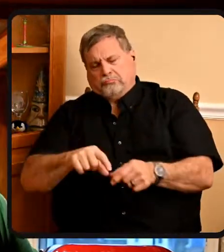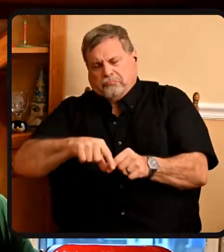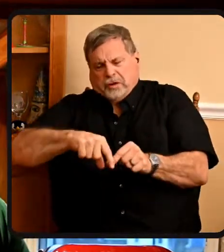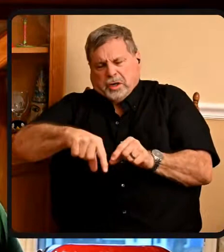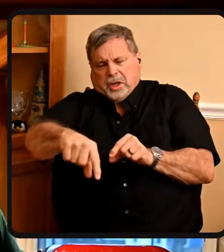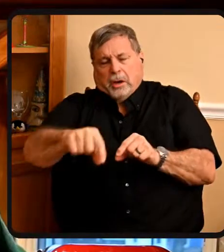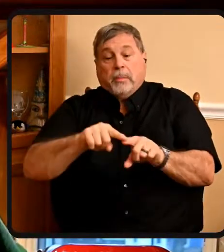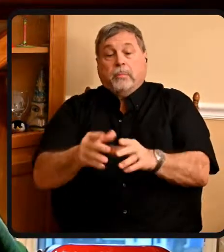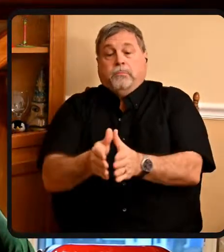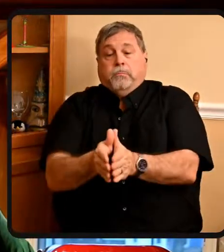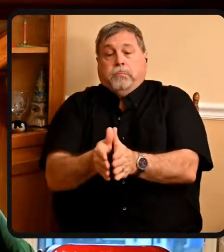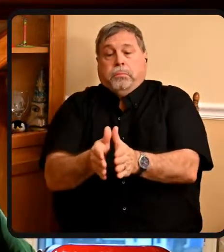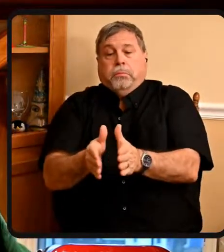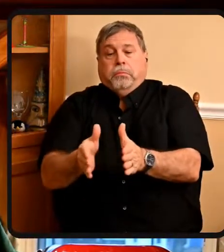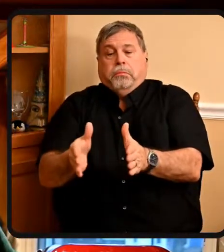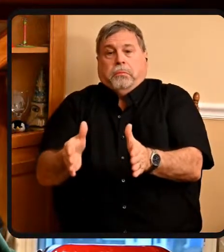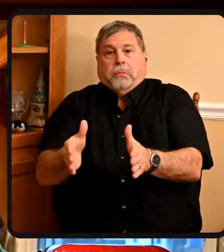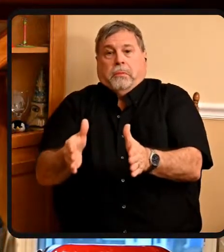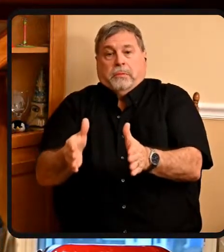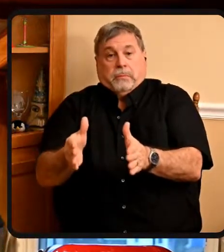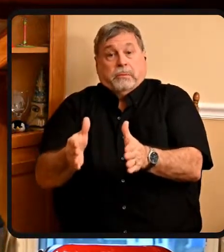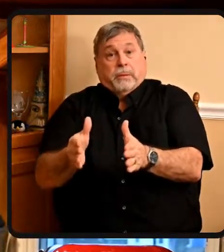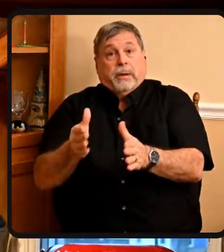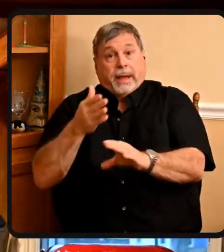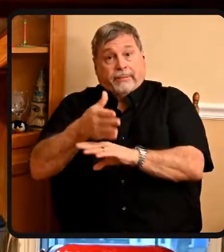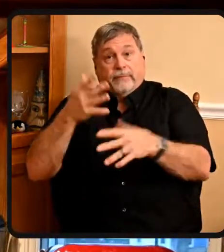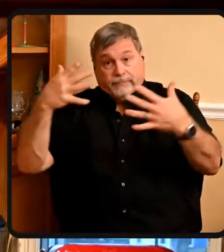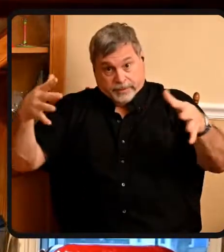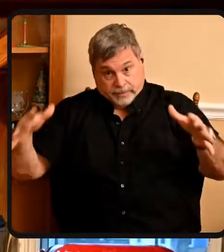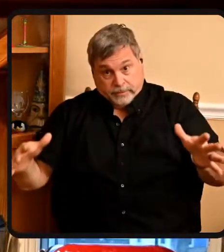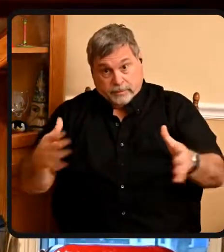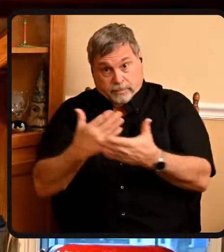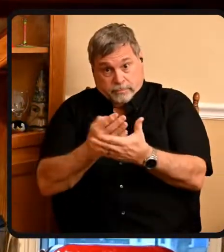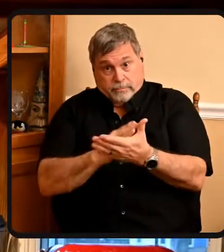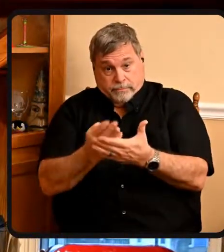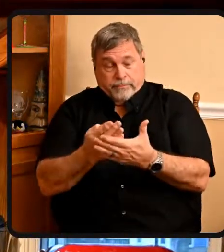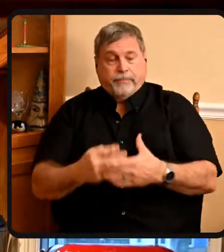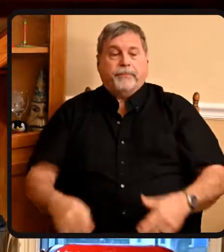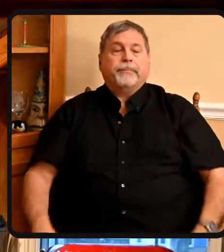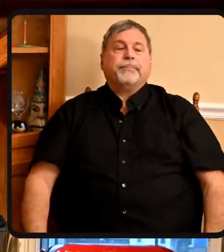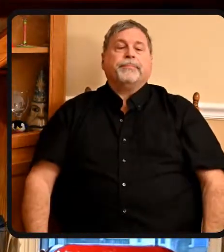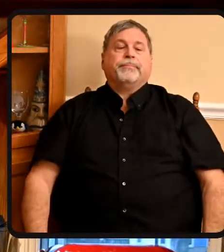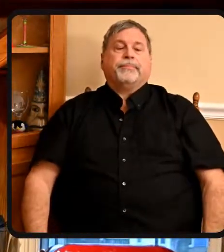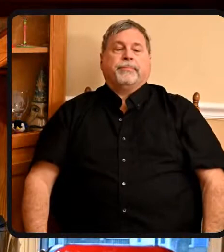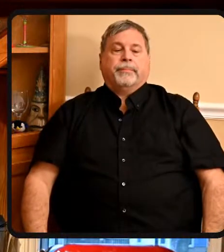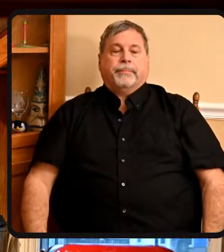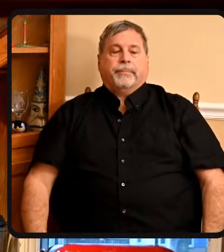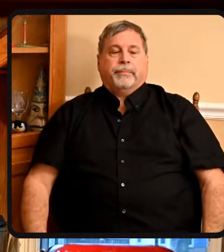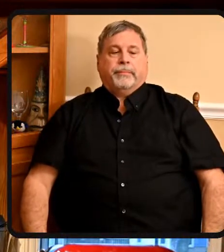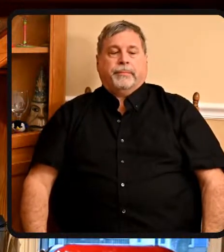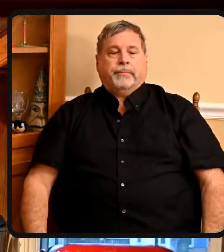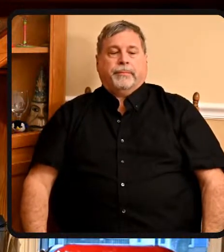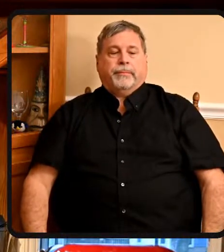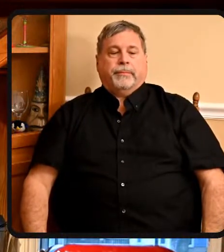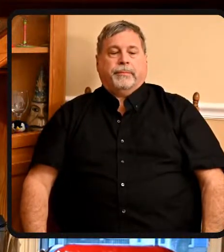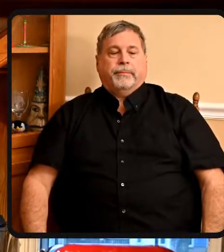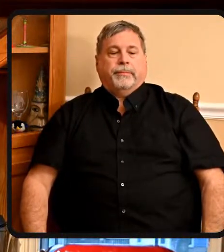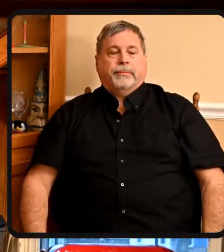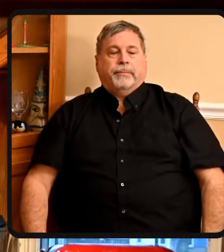narrow, they will become quite big once they are allowed to